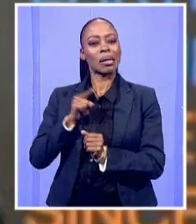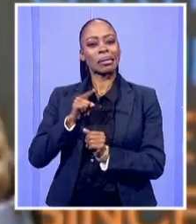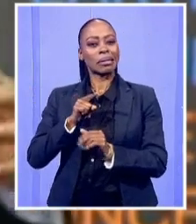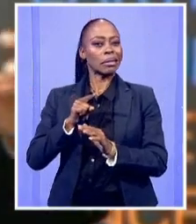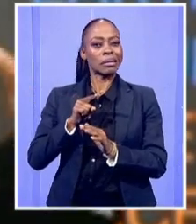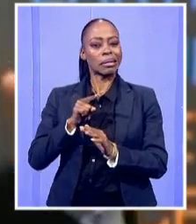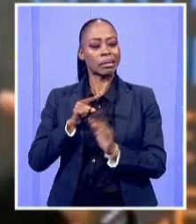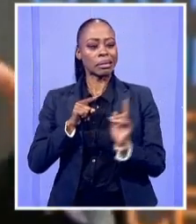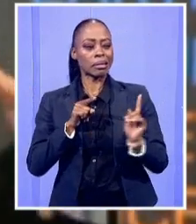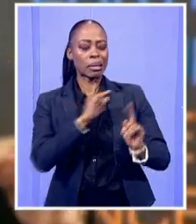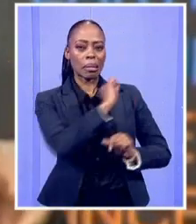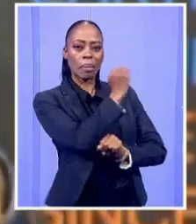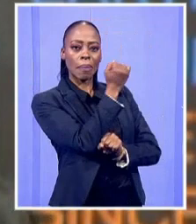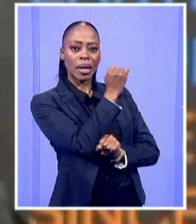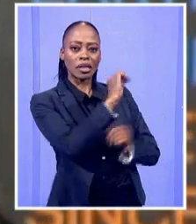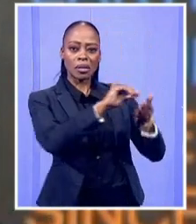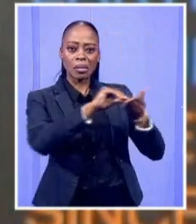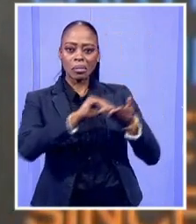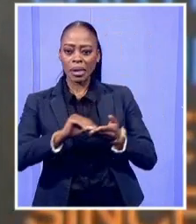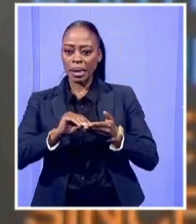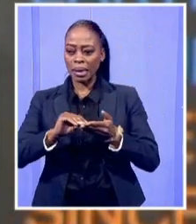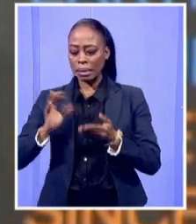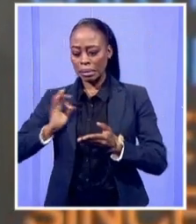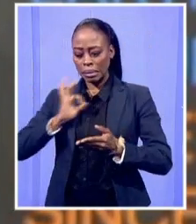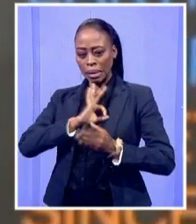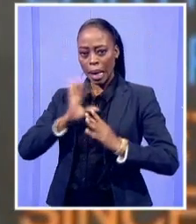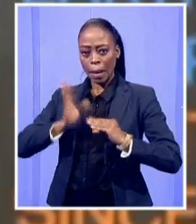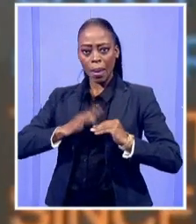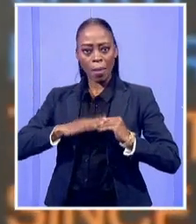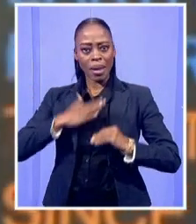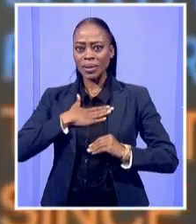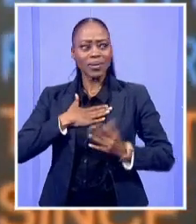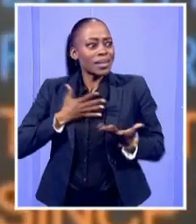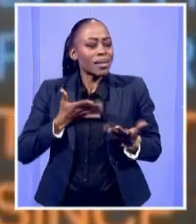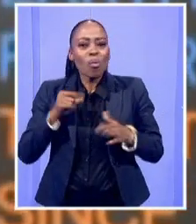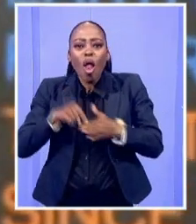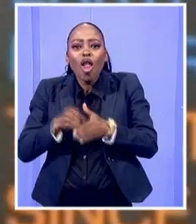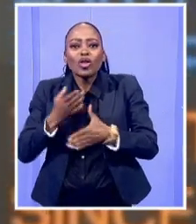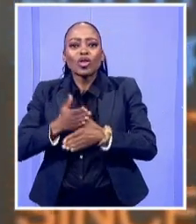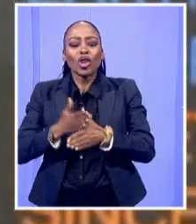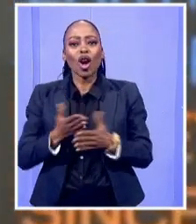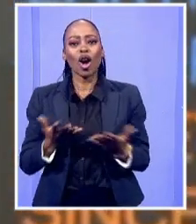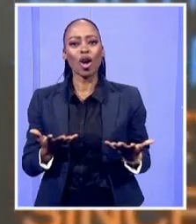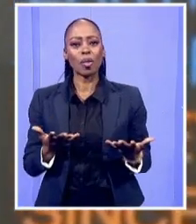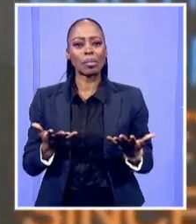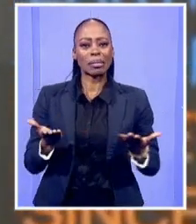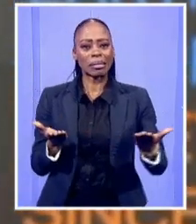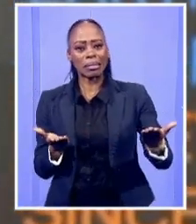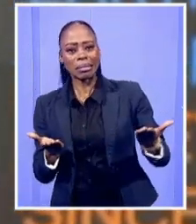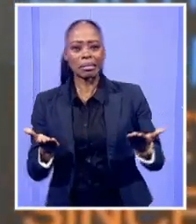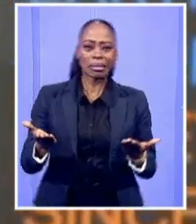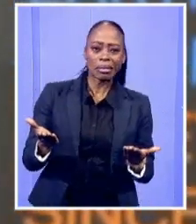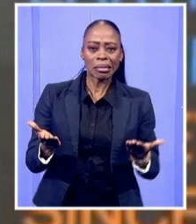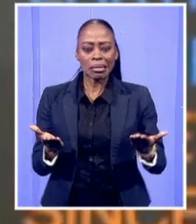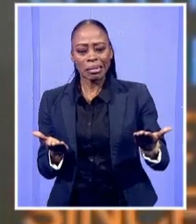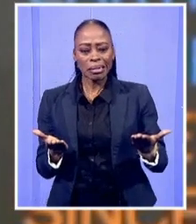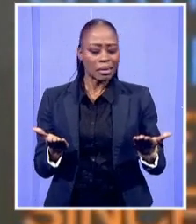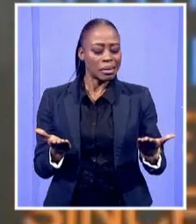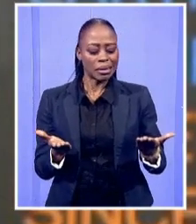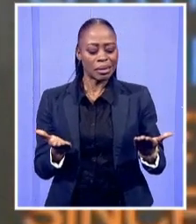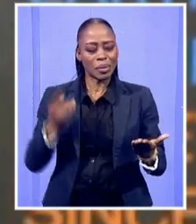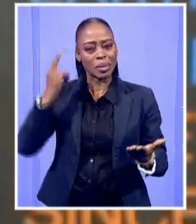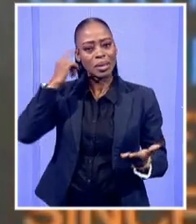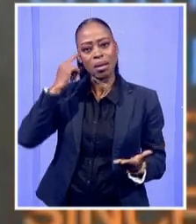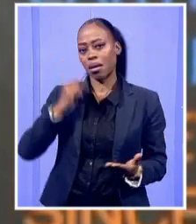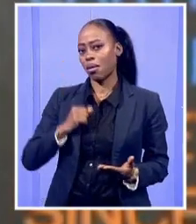between bringing in mechanization and seemingly moving towards destroying jobs. And we both concluded